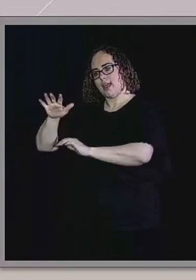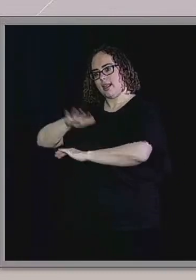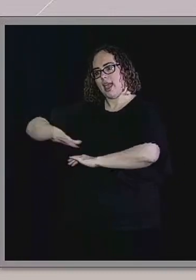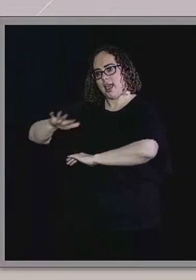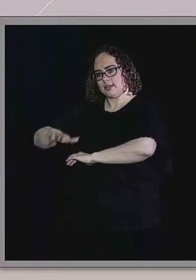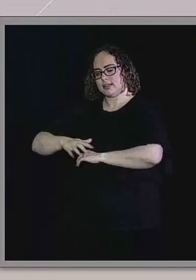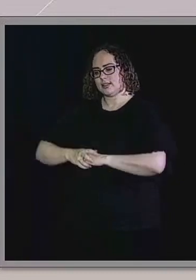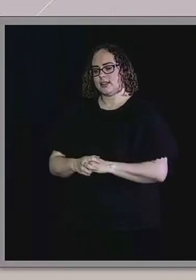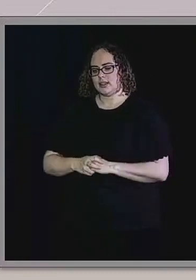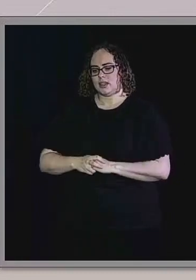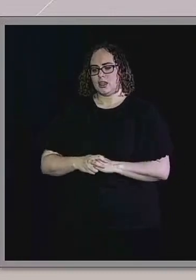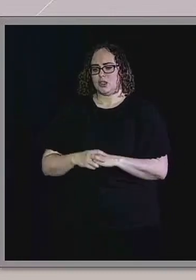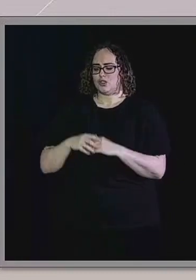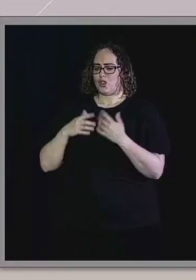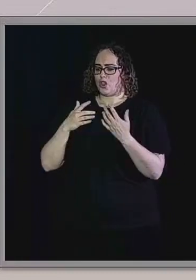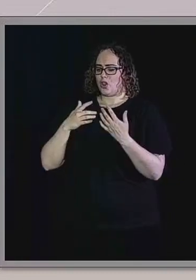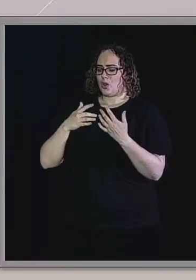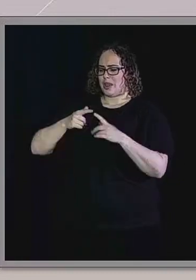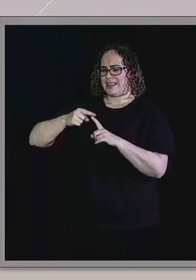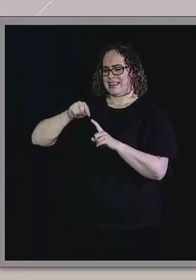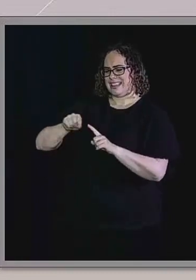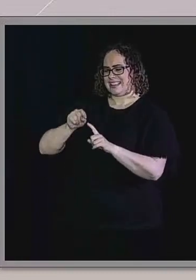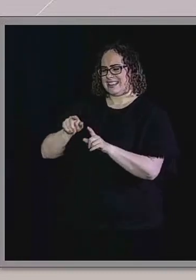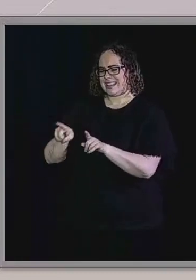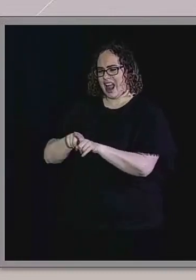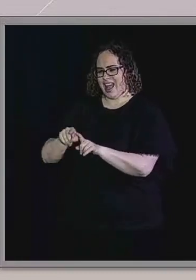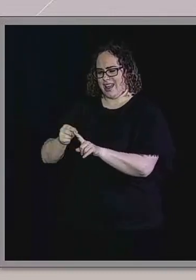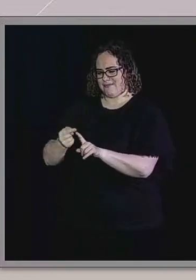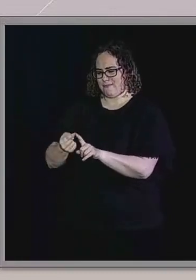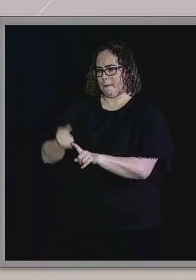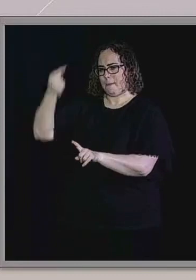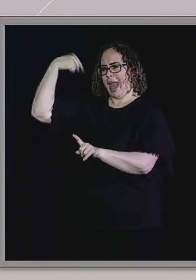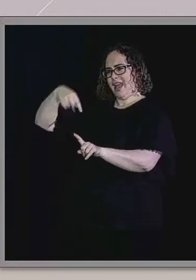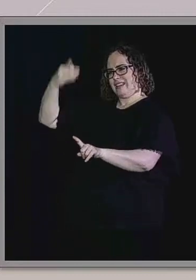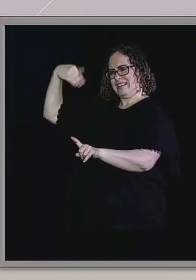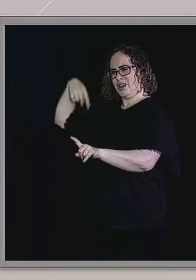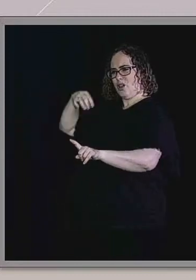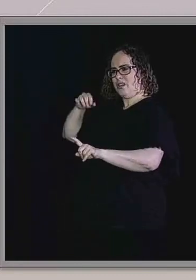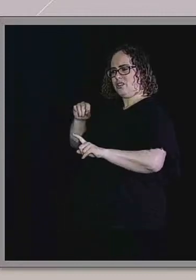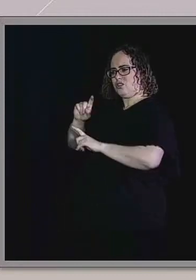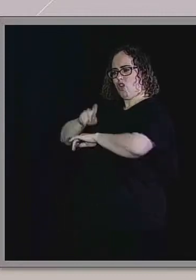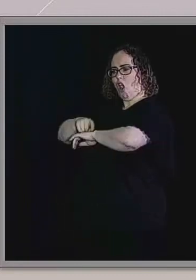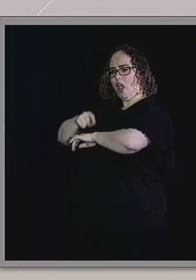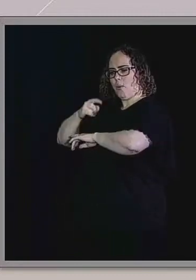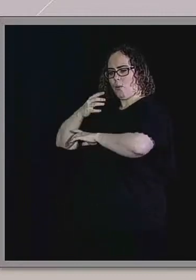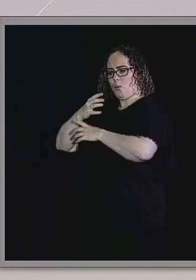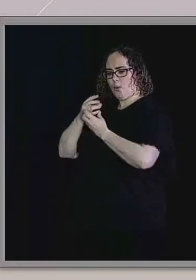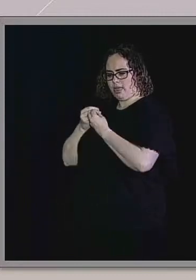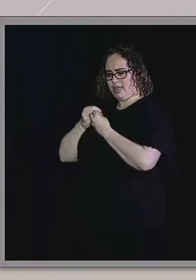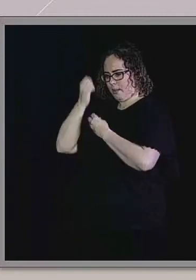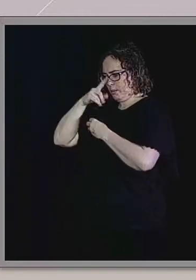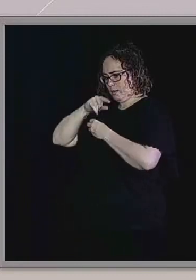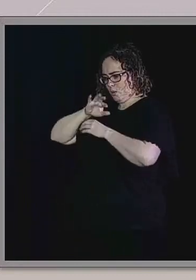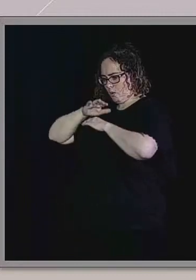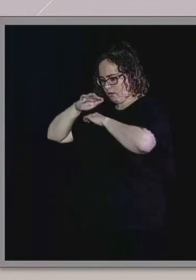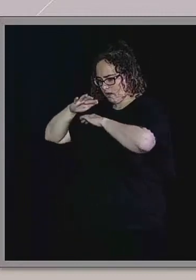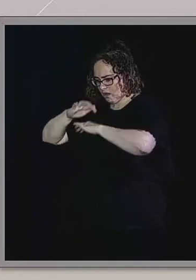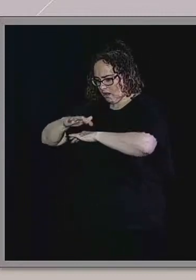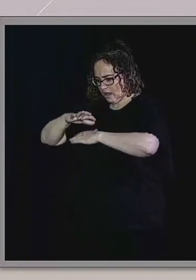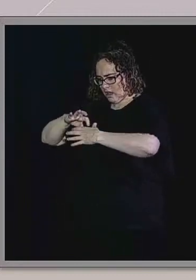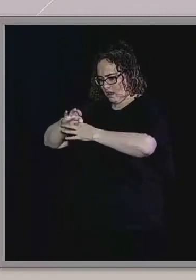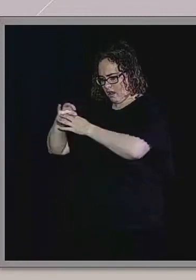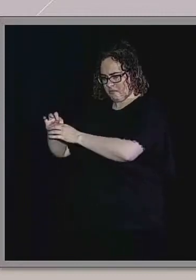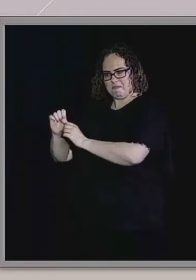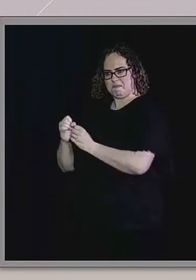just dispossession and assimilation, in a sense. The idea is that we'll give you a